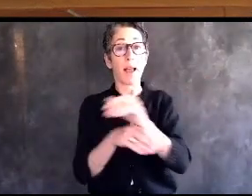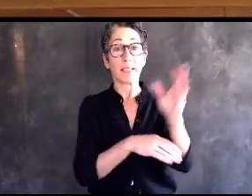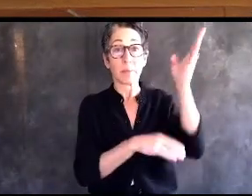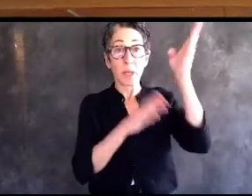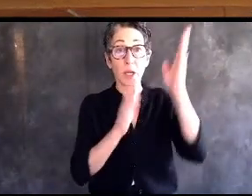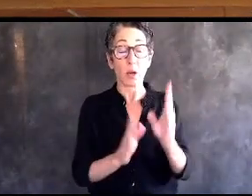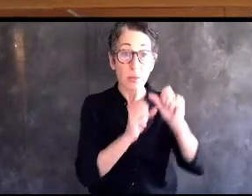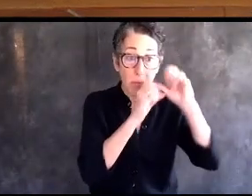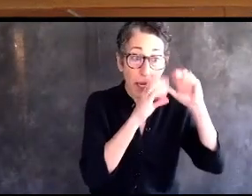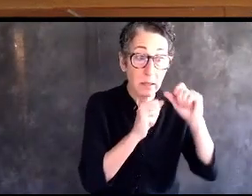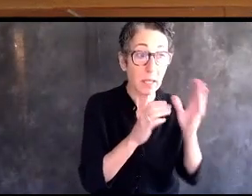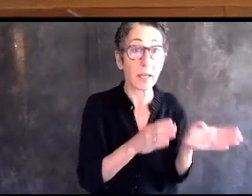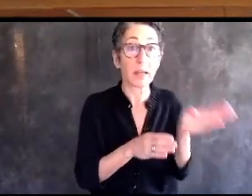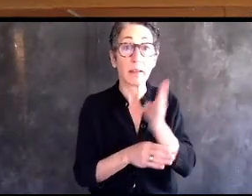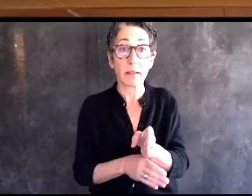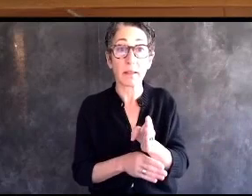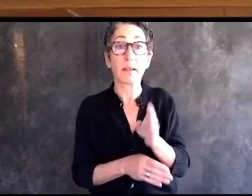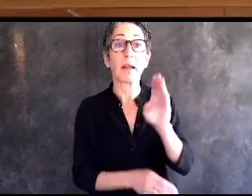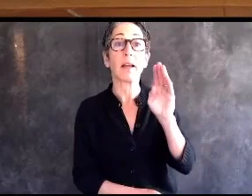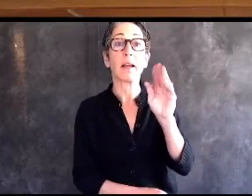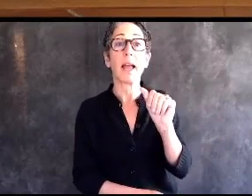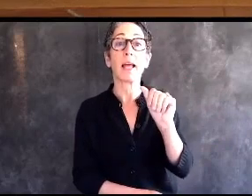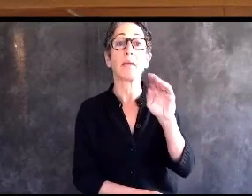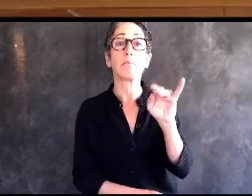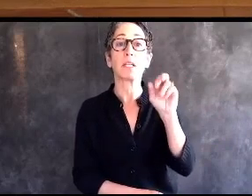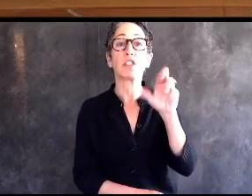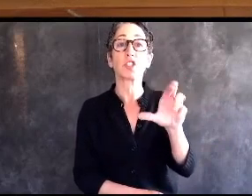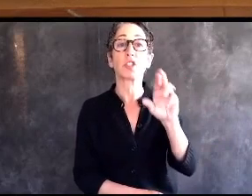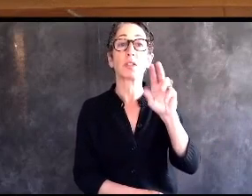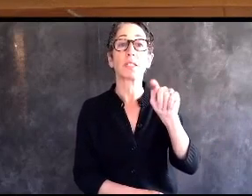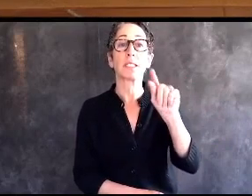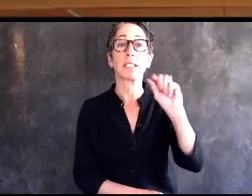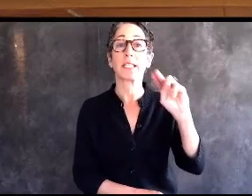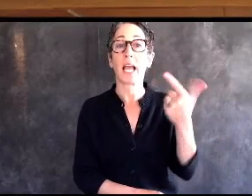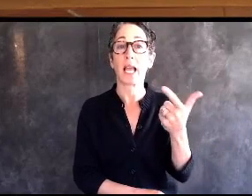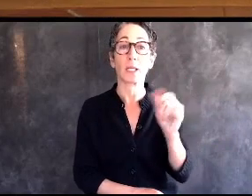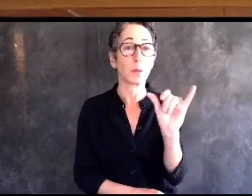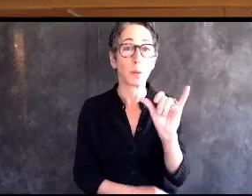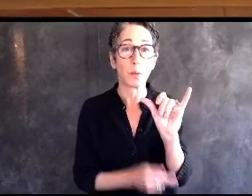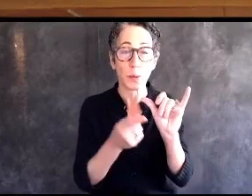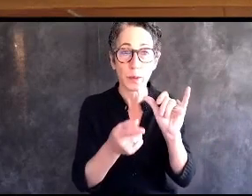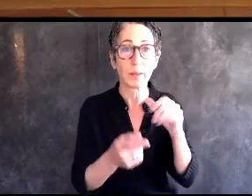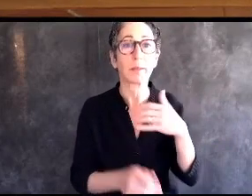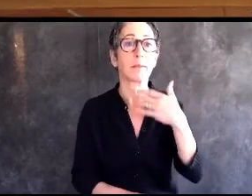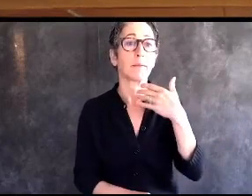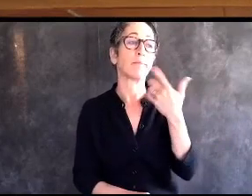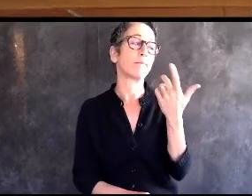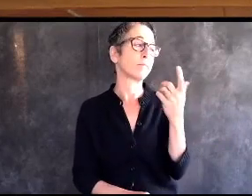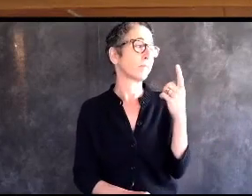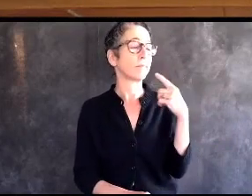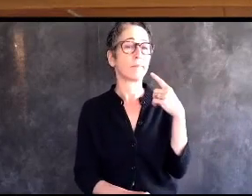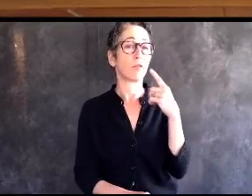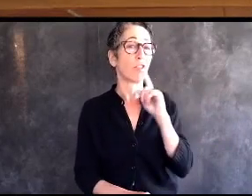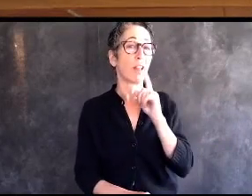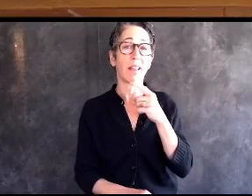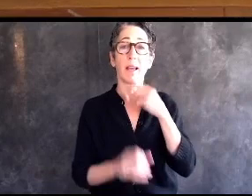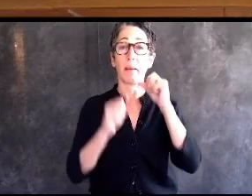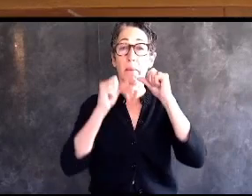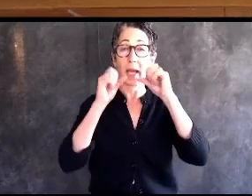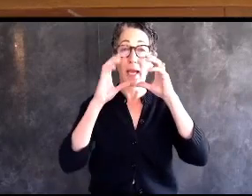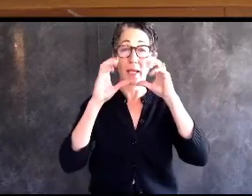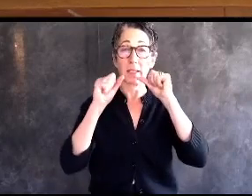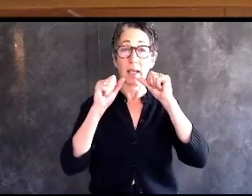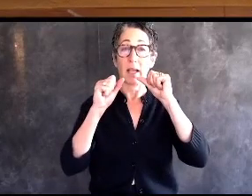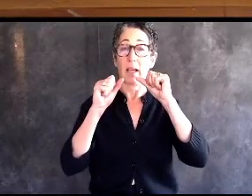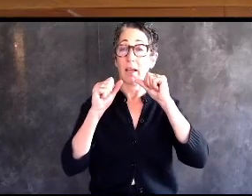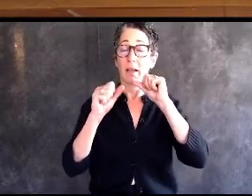as Minister Tang here for the closing session. So it's really been a remarkable collection of efforts